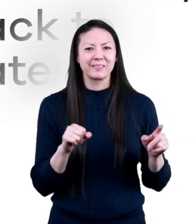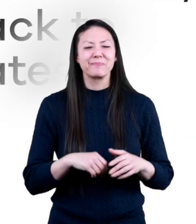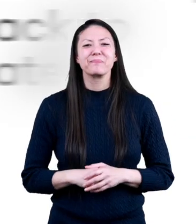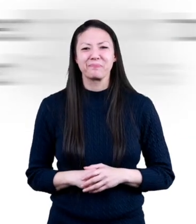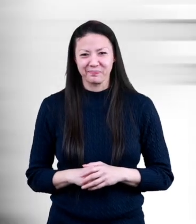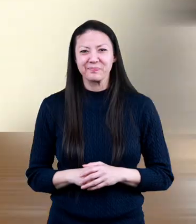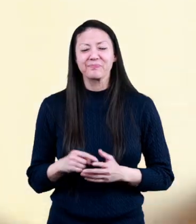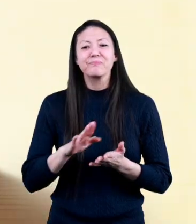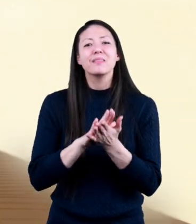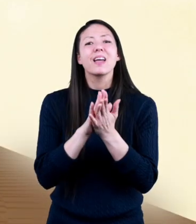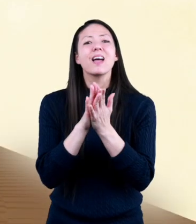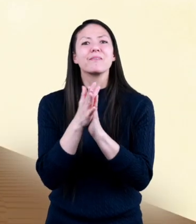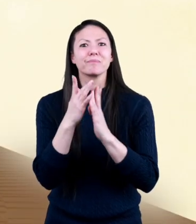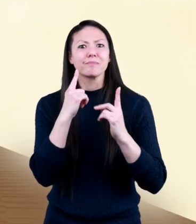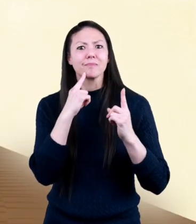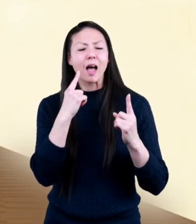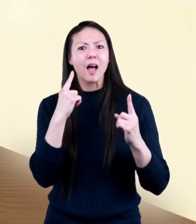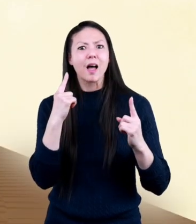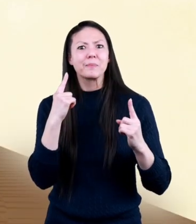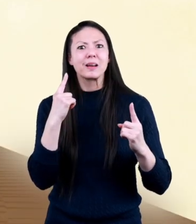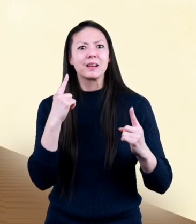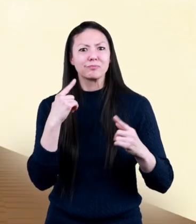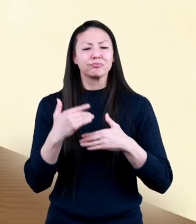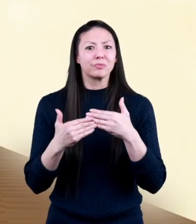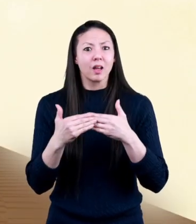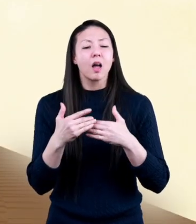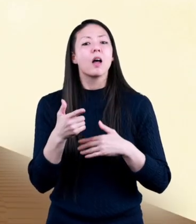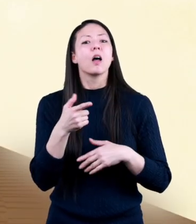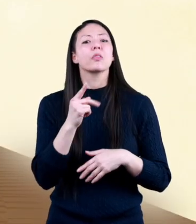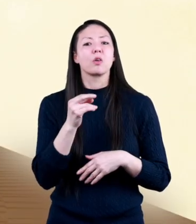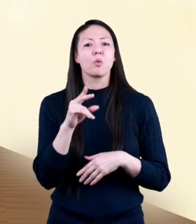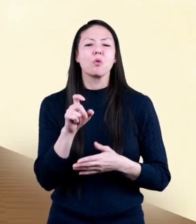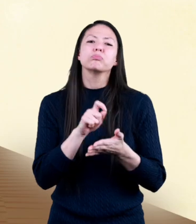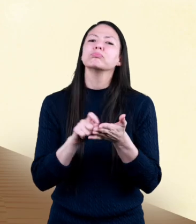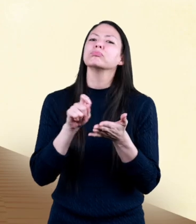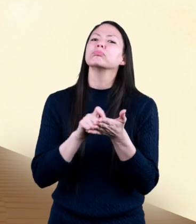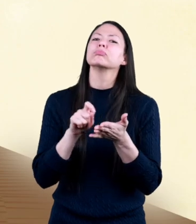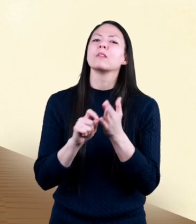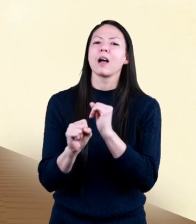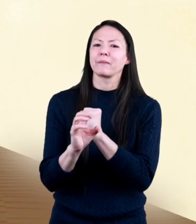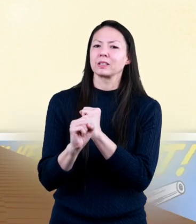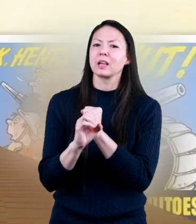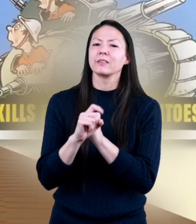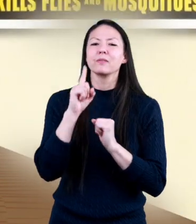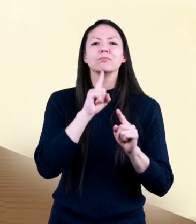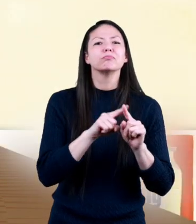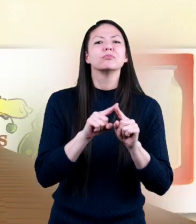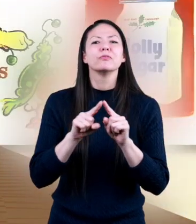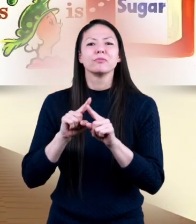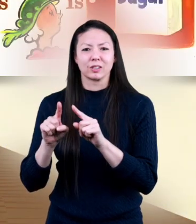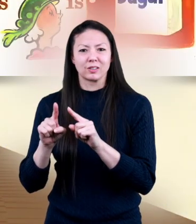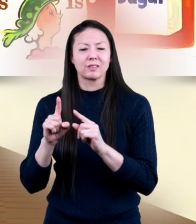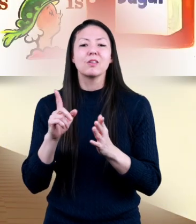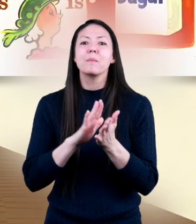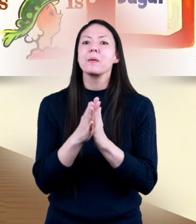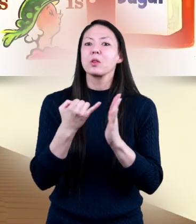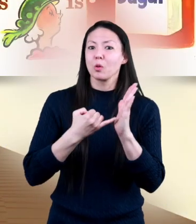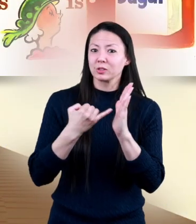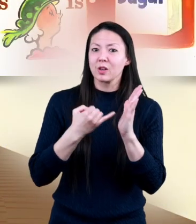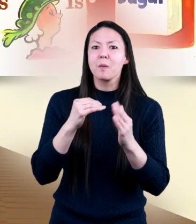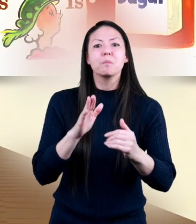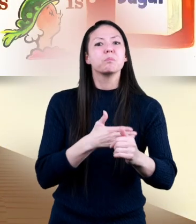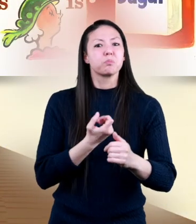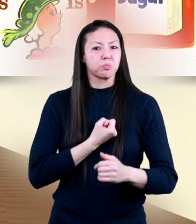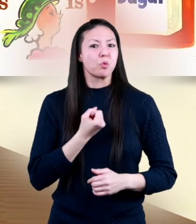States. Before becoming famous, Theodore wrote advertisements for different companies. He was also